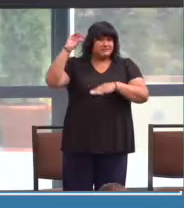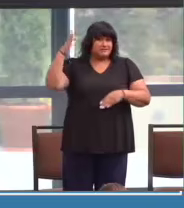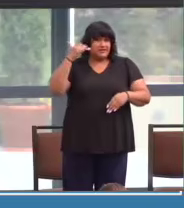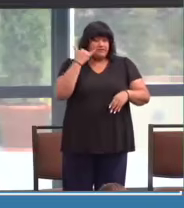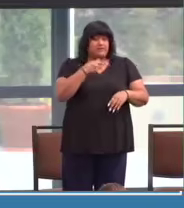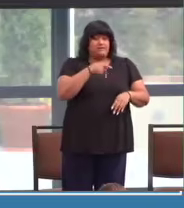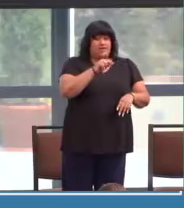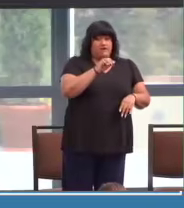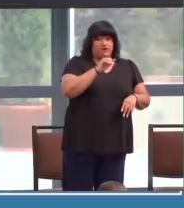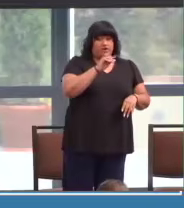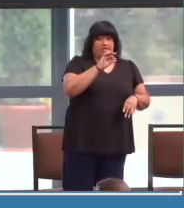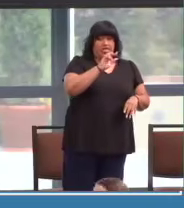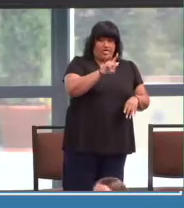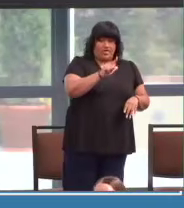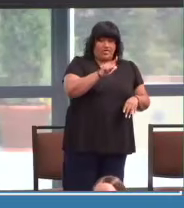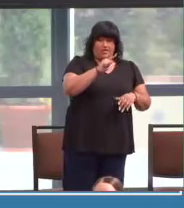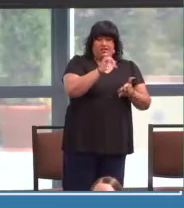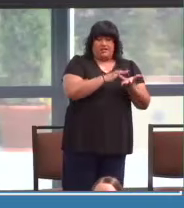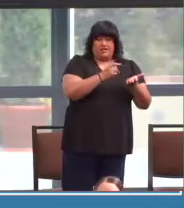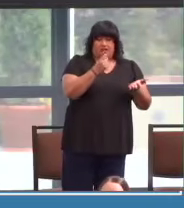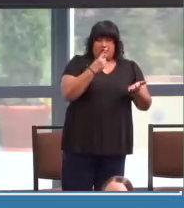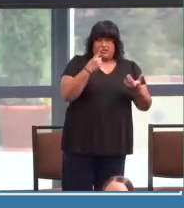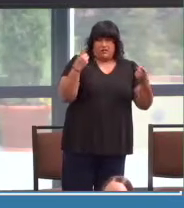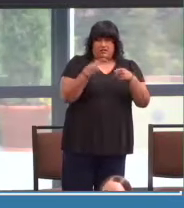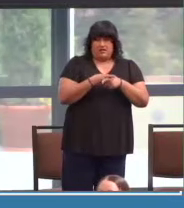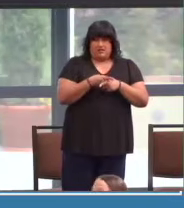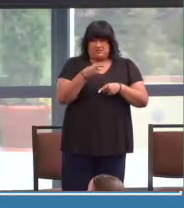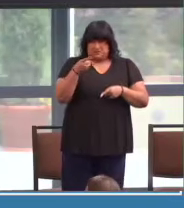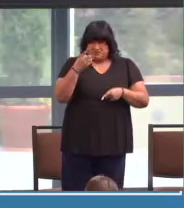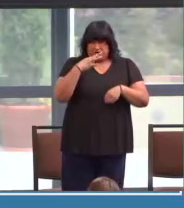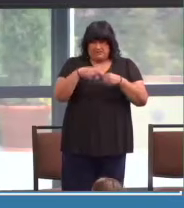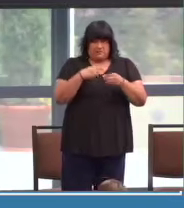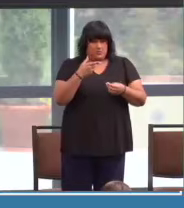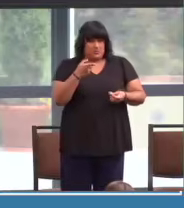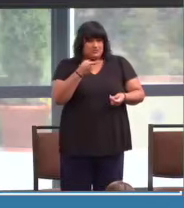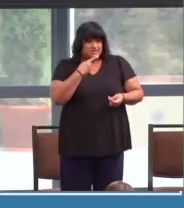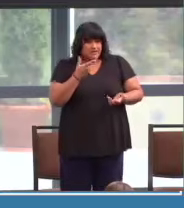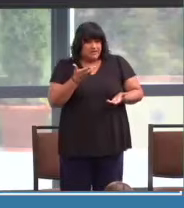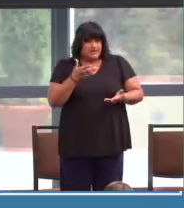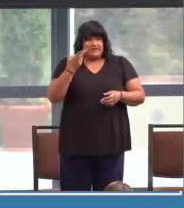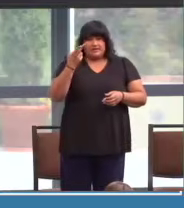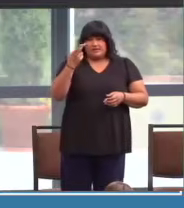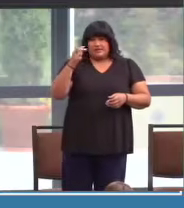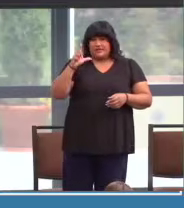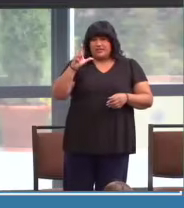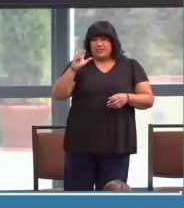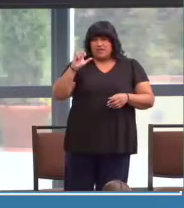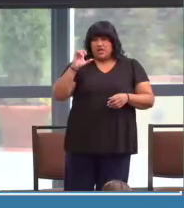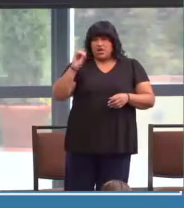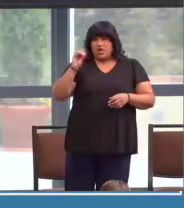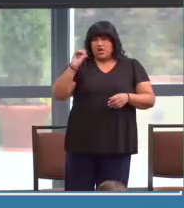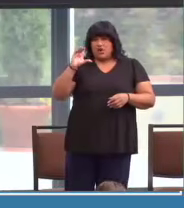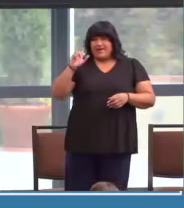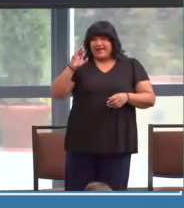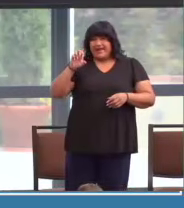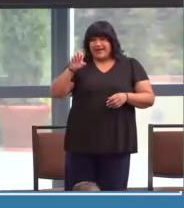to, I don't know if you know what I'm talking about. What does it say on there? I'm sorry. Heliocare. Heliocare. Yeah, it's supposed to block